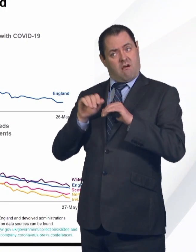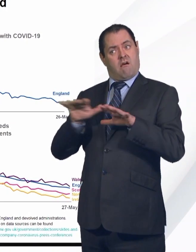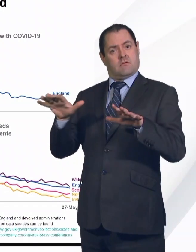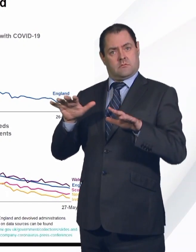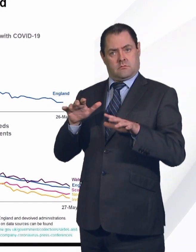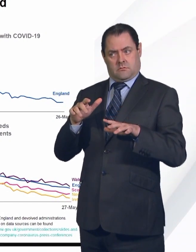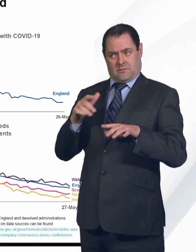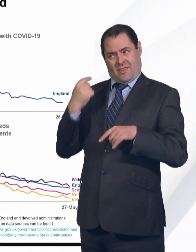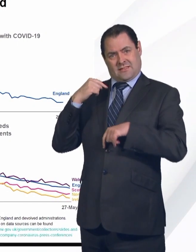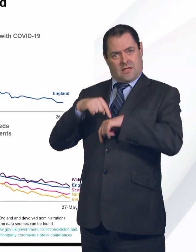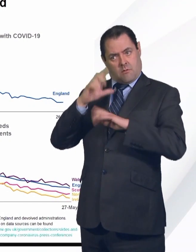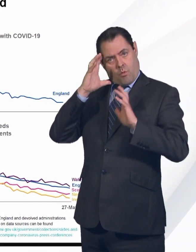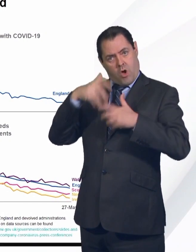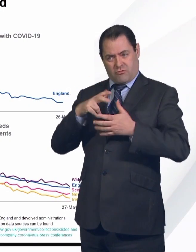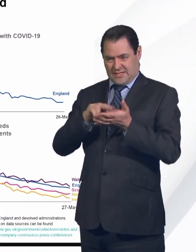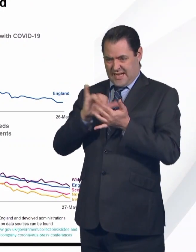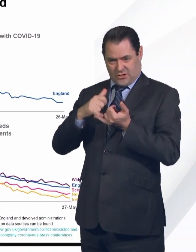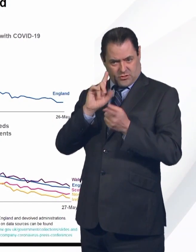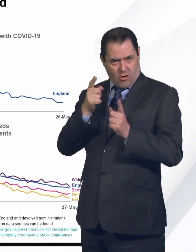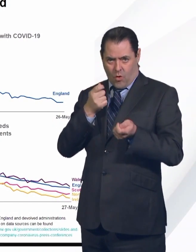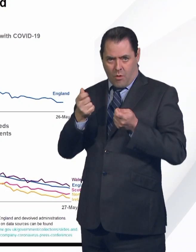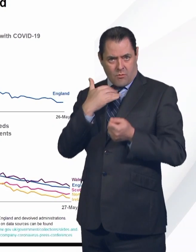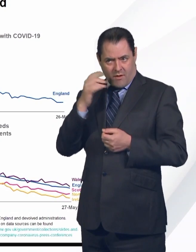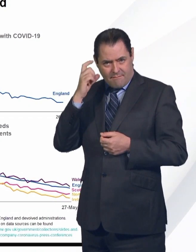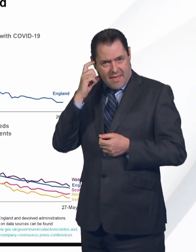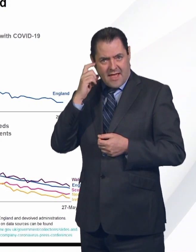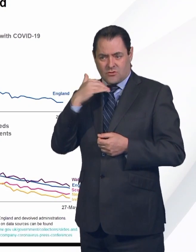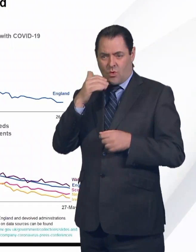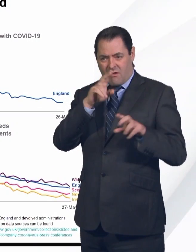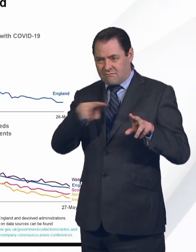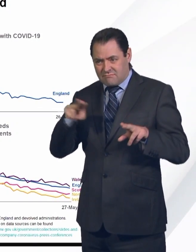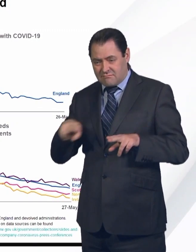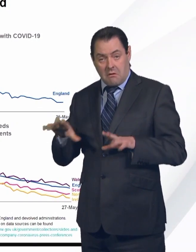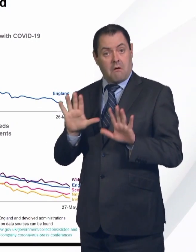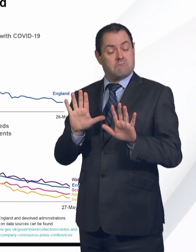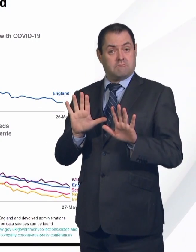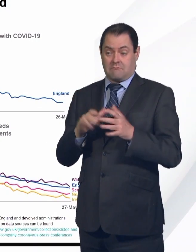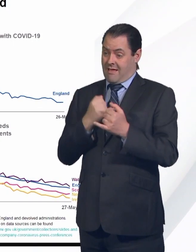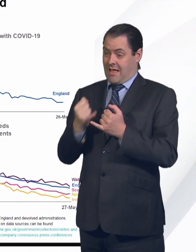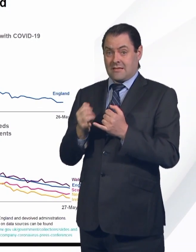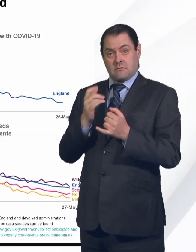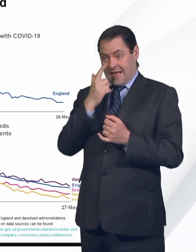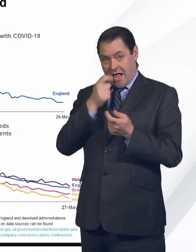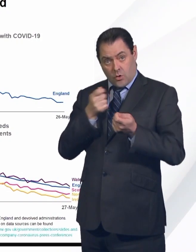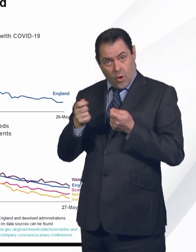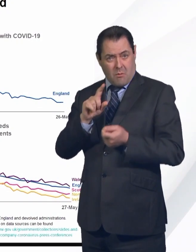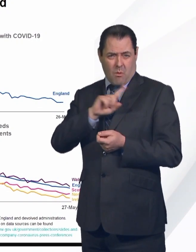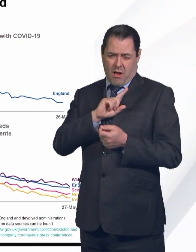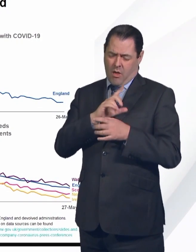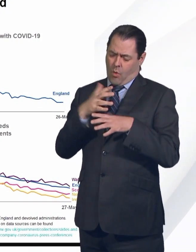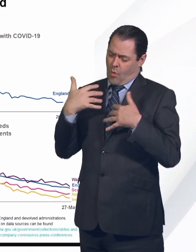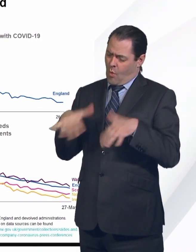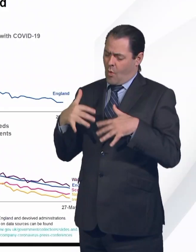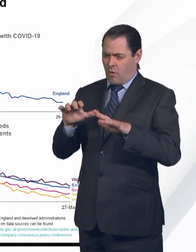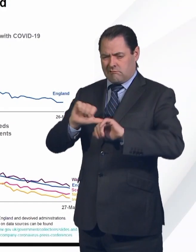concern that the NHS would not be able to cope, and that turned out not to be the case, thanks to the heroic efforts of